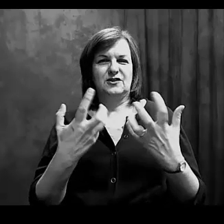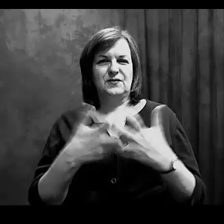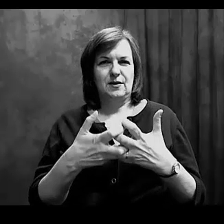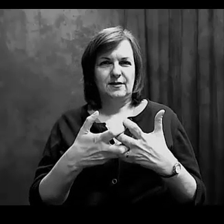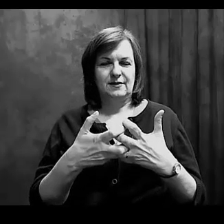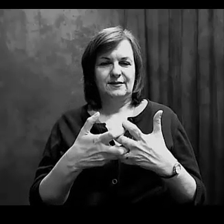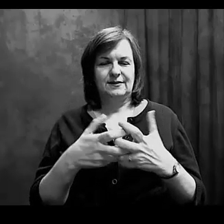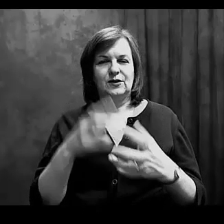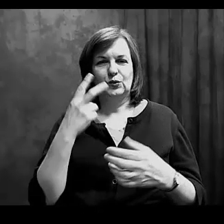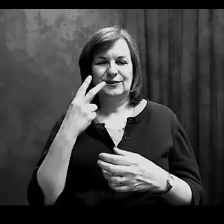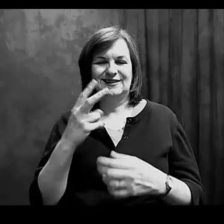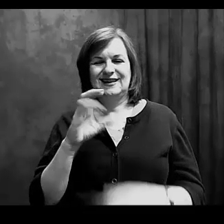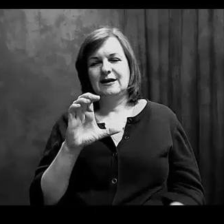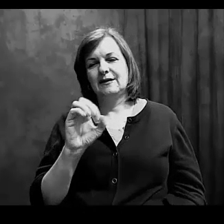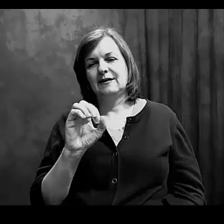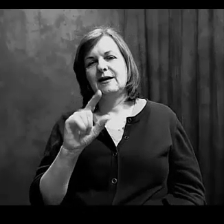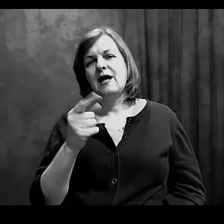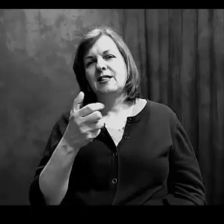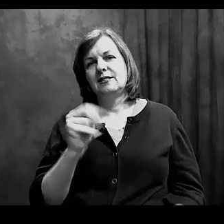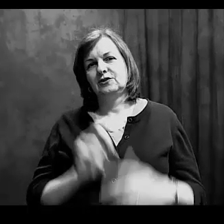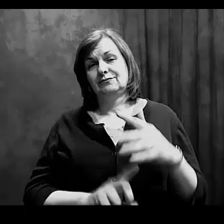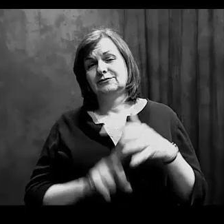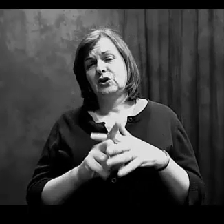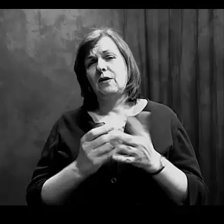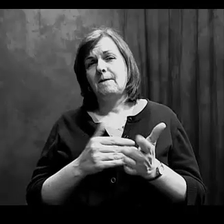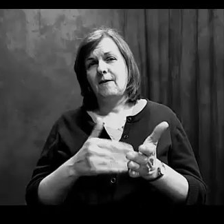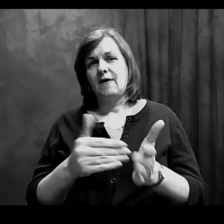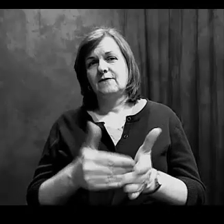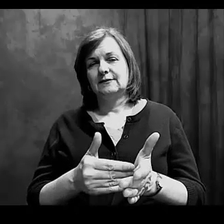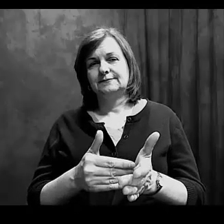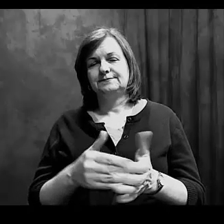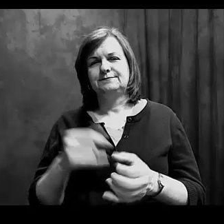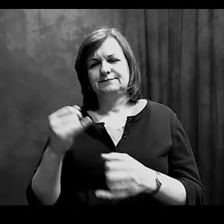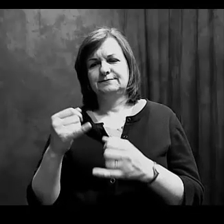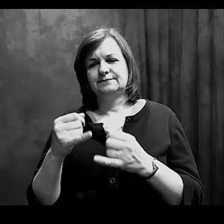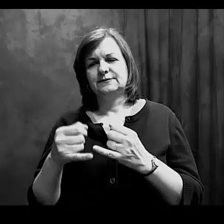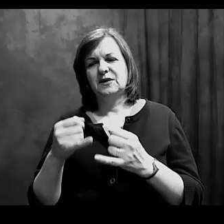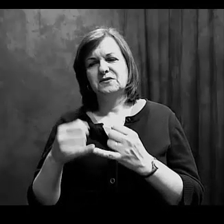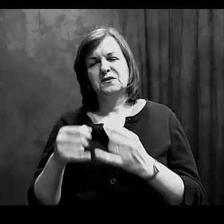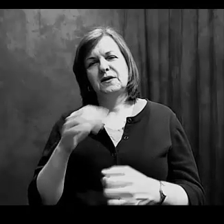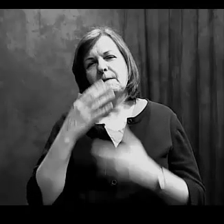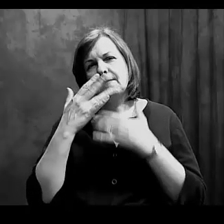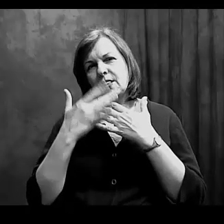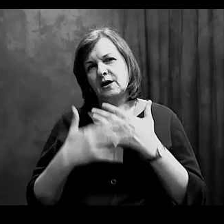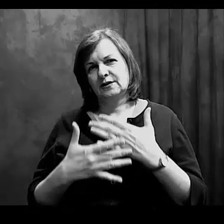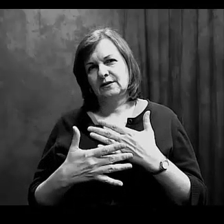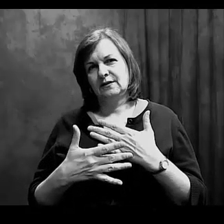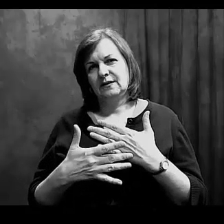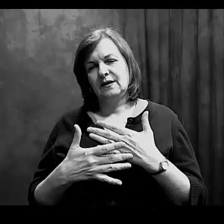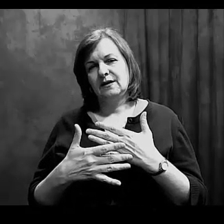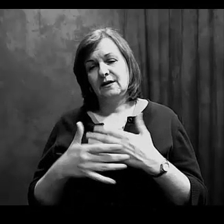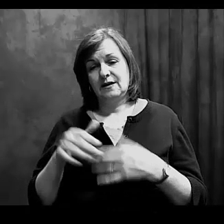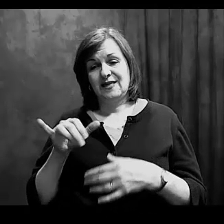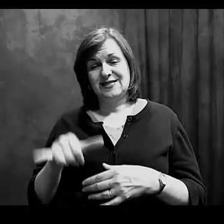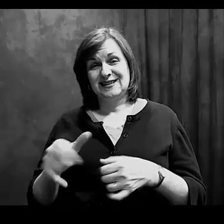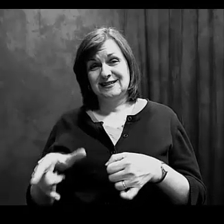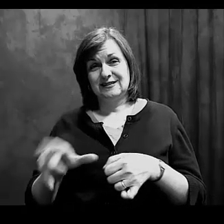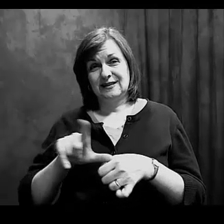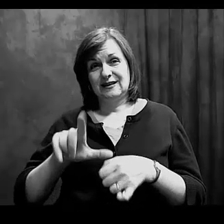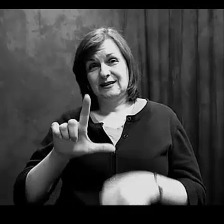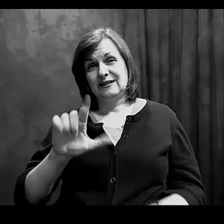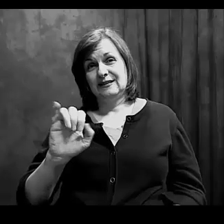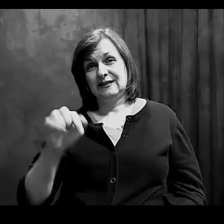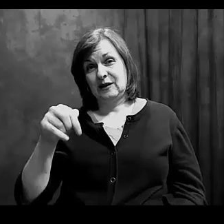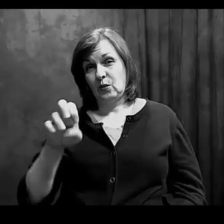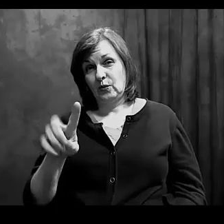So you see kind of a repeating theme here with the collagen a lot, right? Blood is a